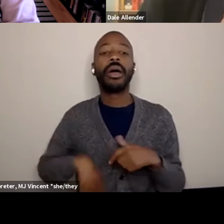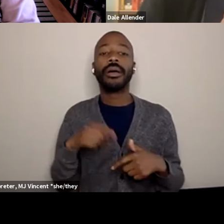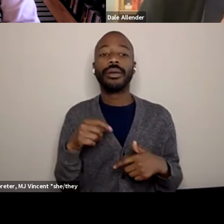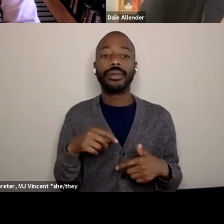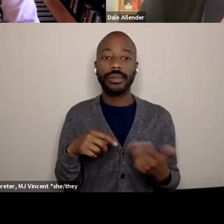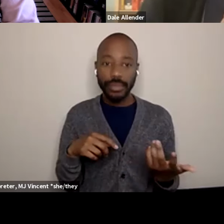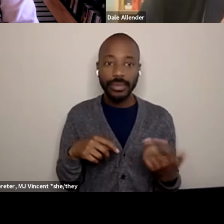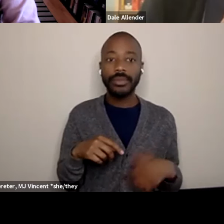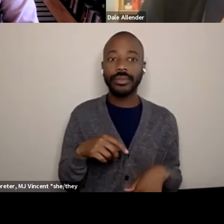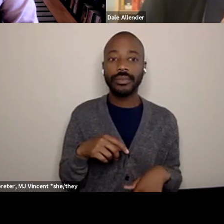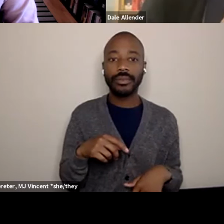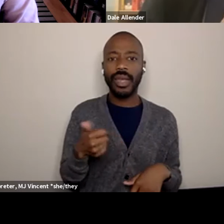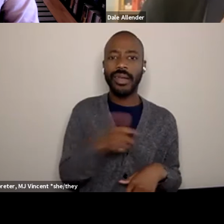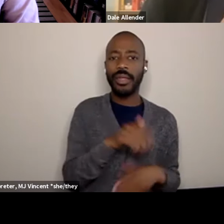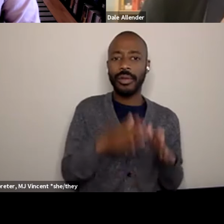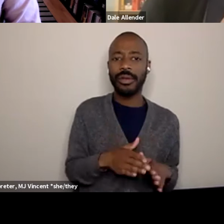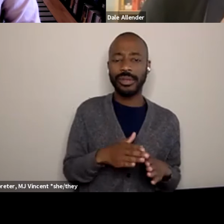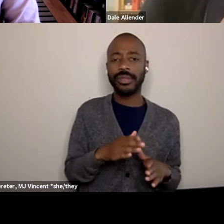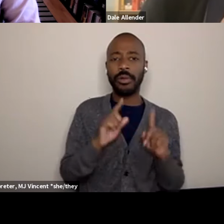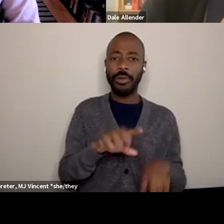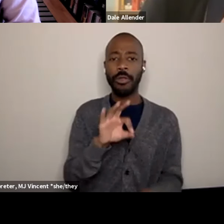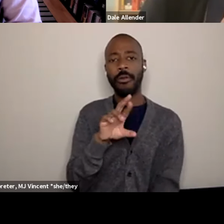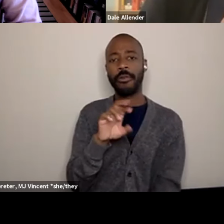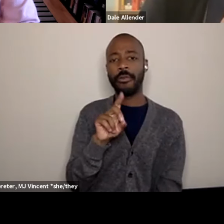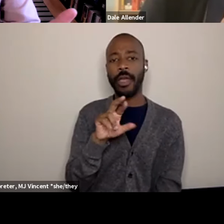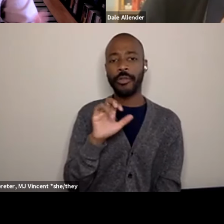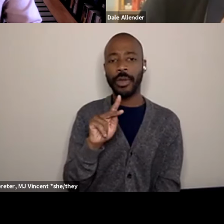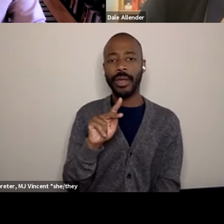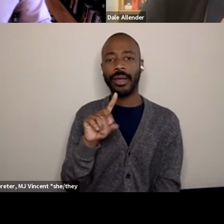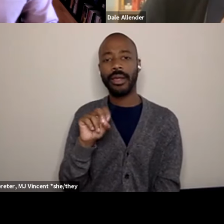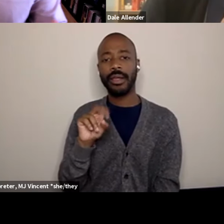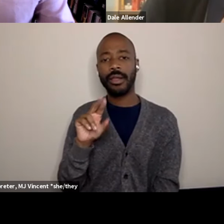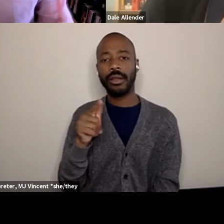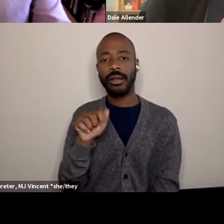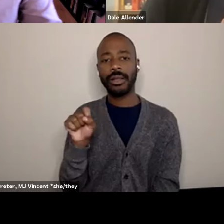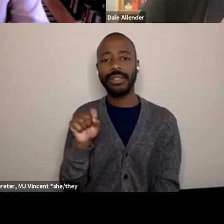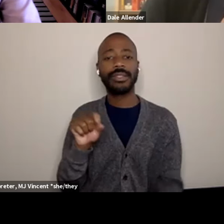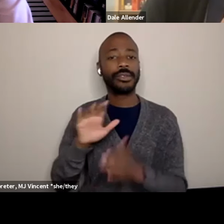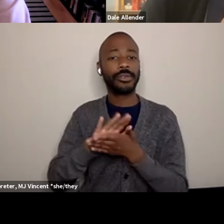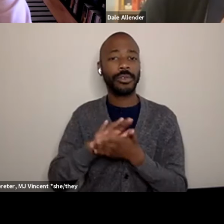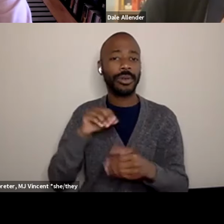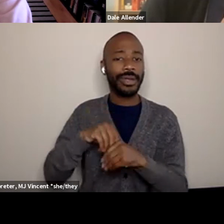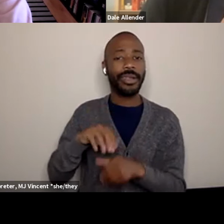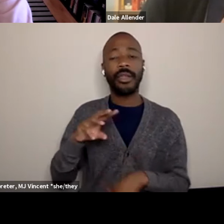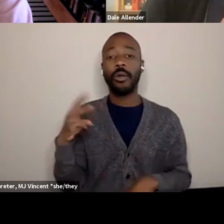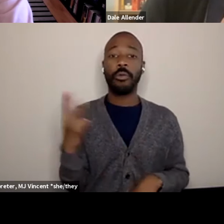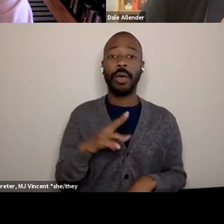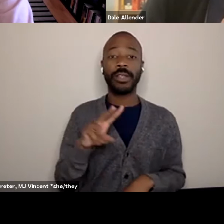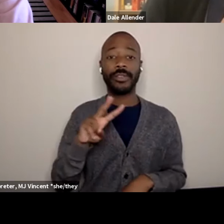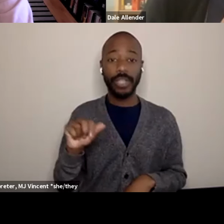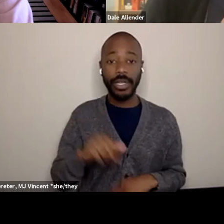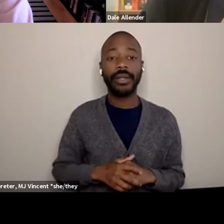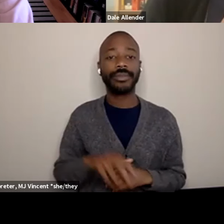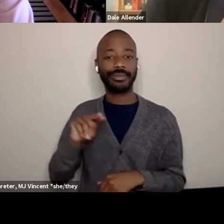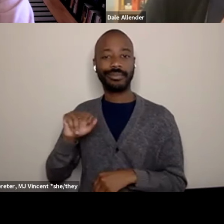in Huntington, West Virginia, right? You have someone like Nathan Hare, who becomes the first chair and director of Black Studies